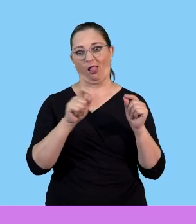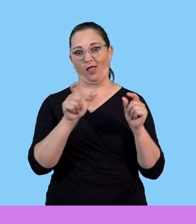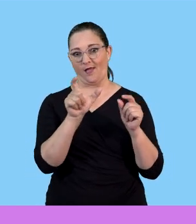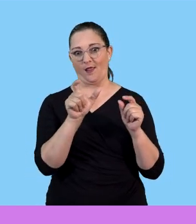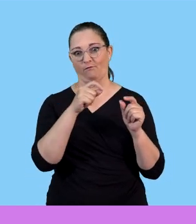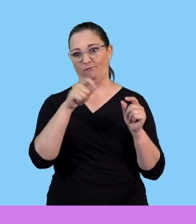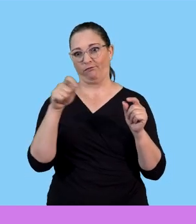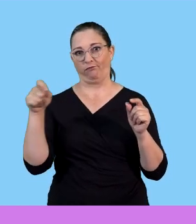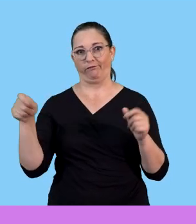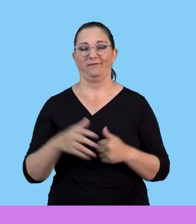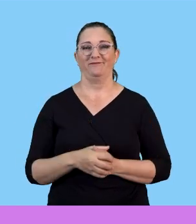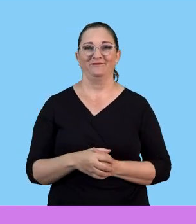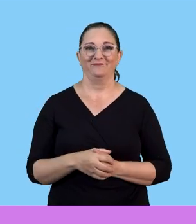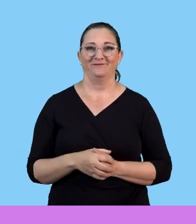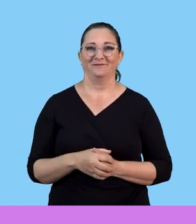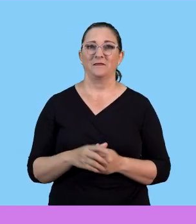E8609221313A. It's quite a long one.